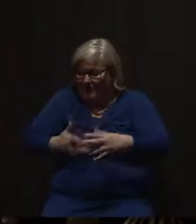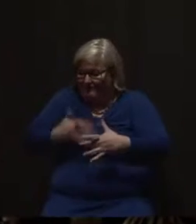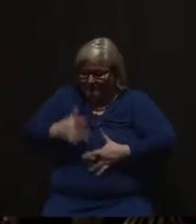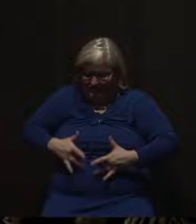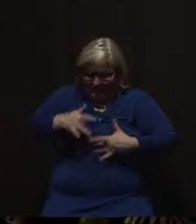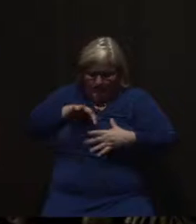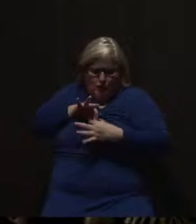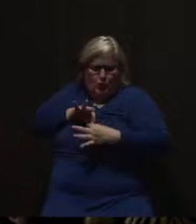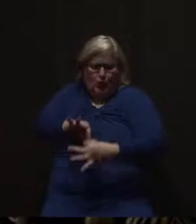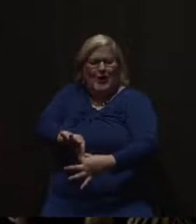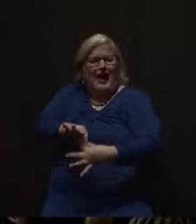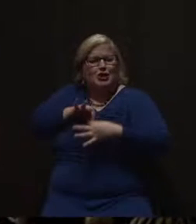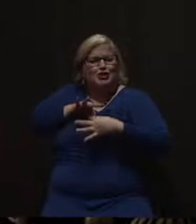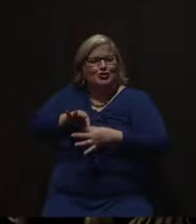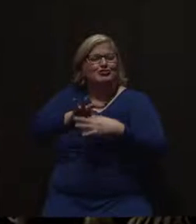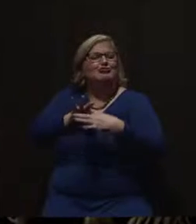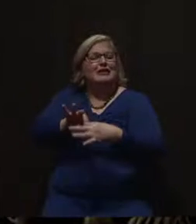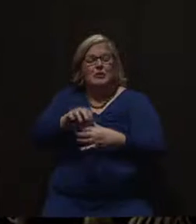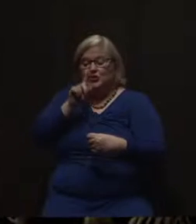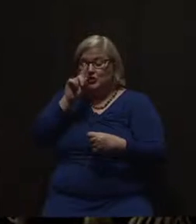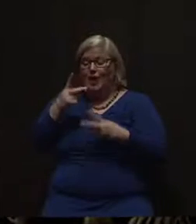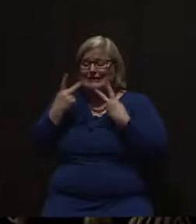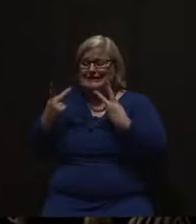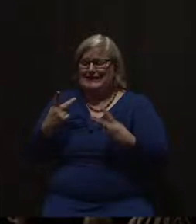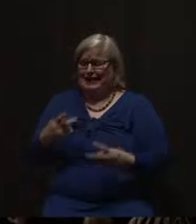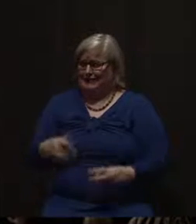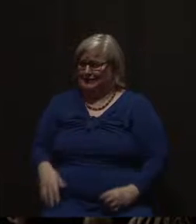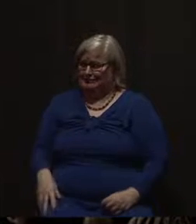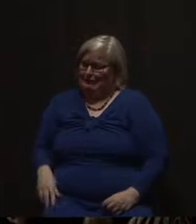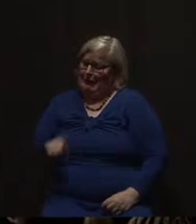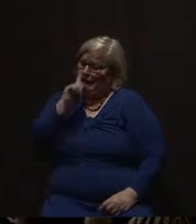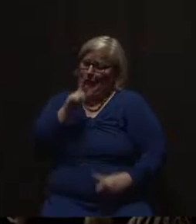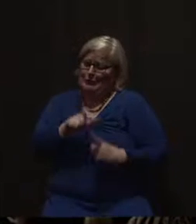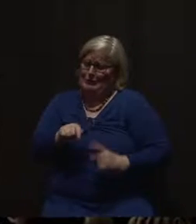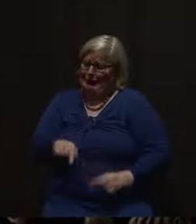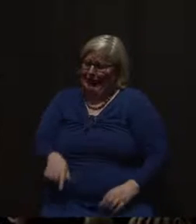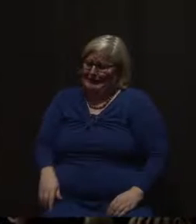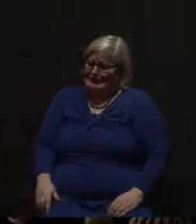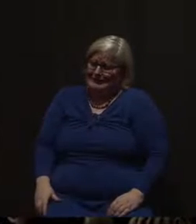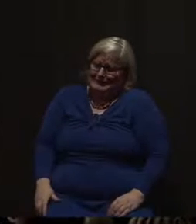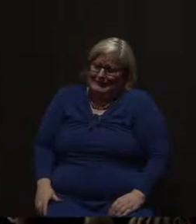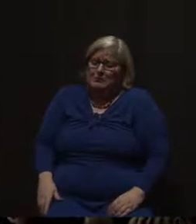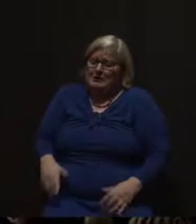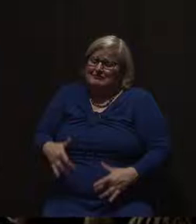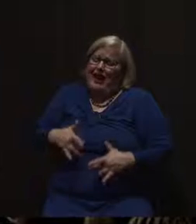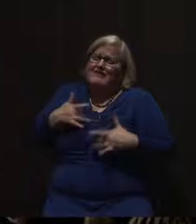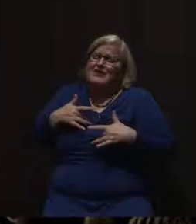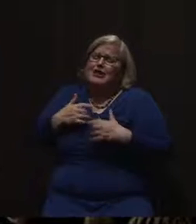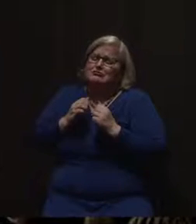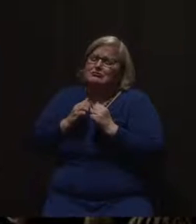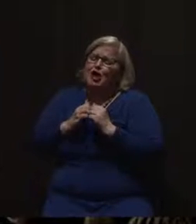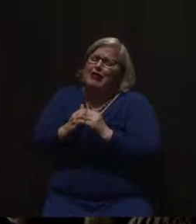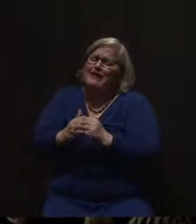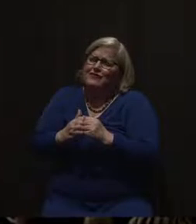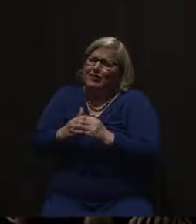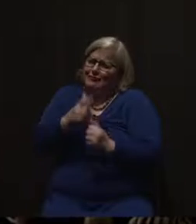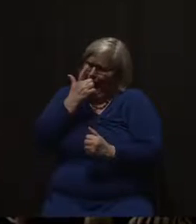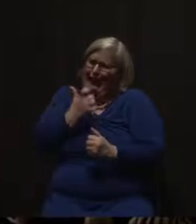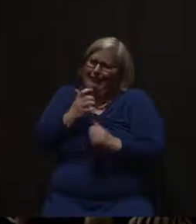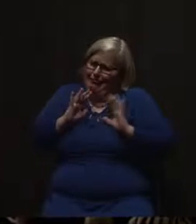grass. And she still couldn't bring herself to sing to it. That was the only thing that she couldn't do, so it was part of the curriculum. You've got to sing to the grass. That didn't